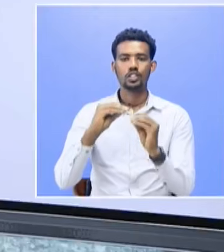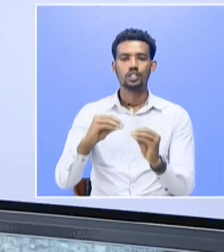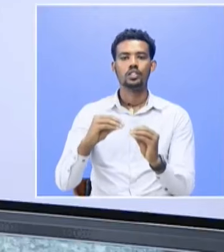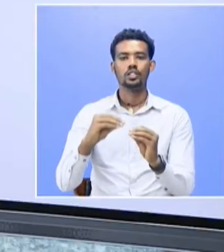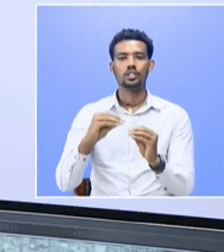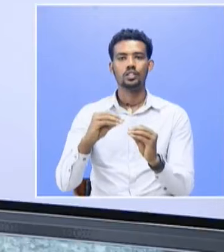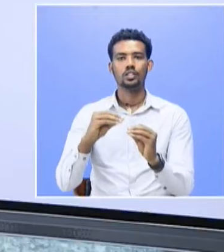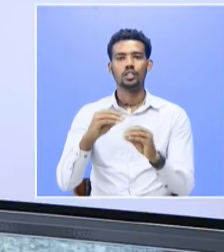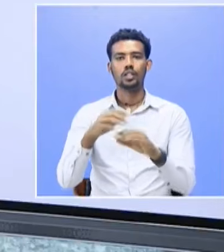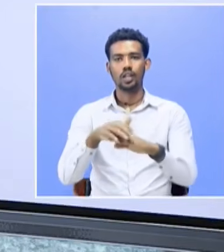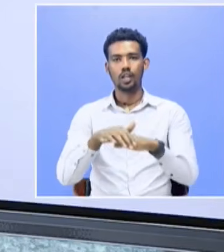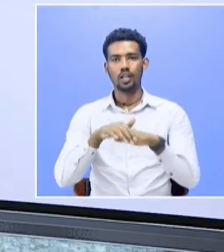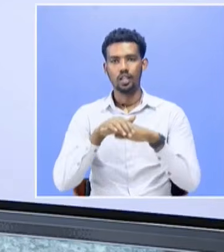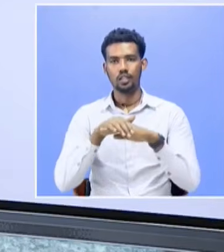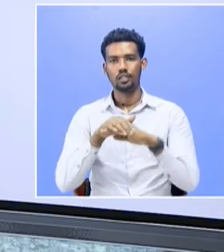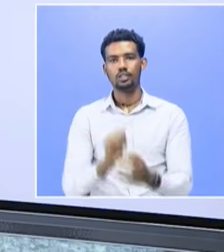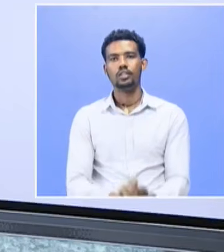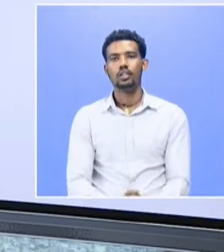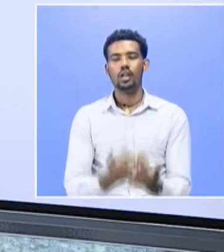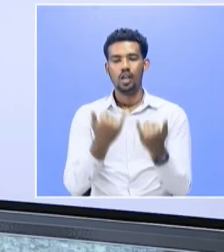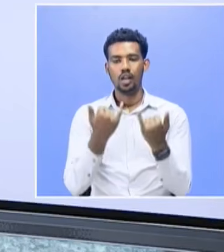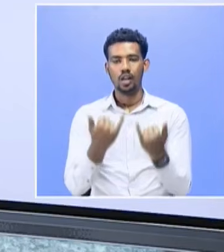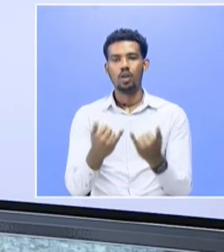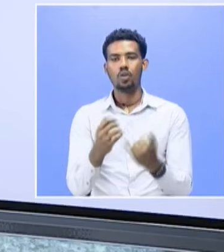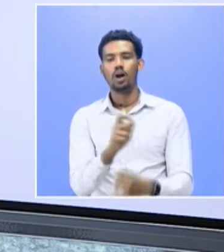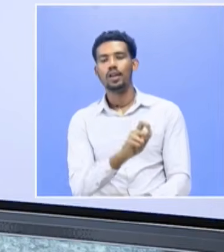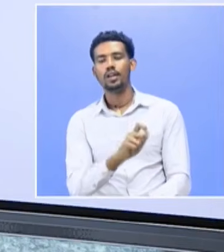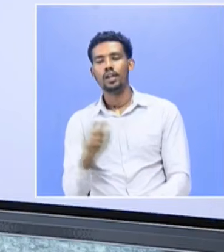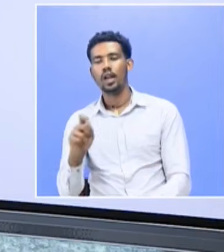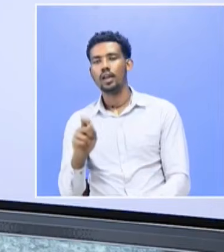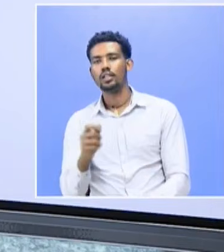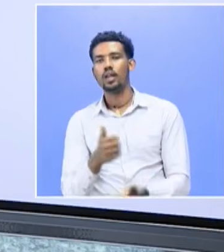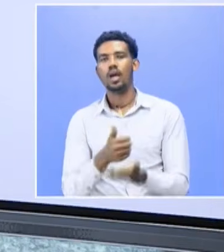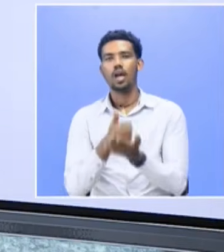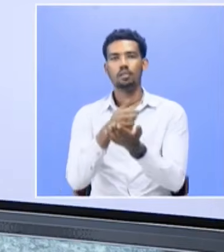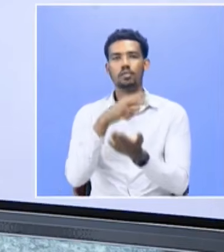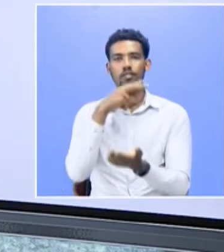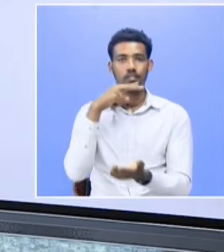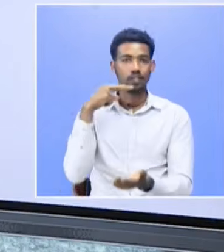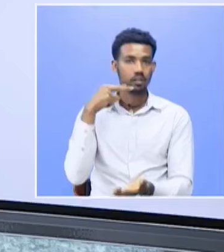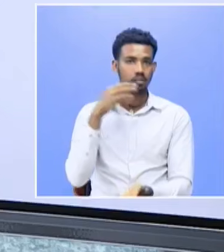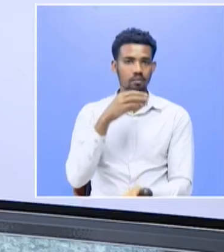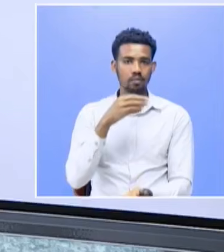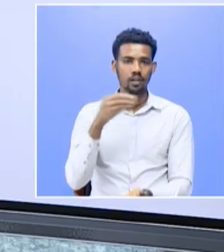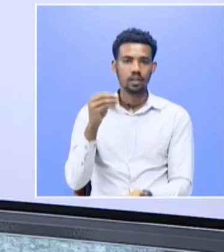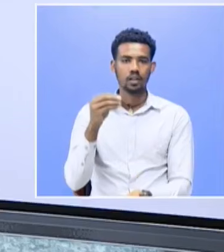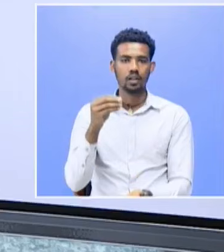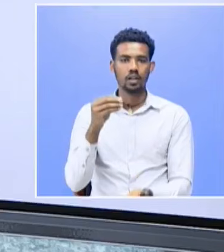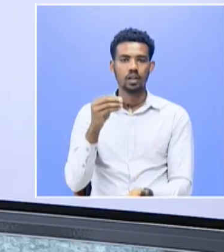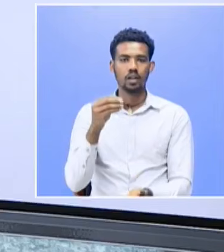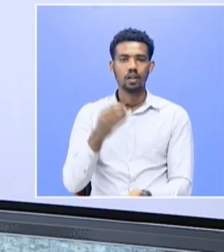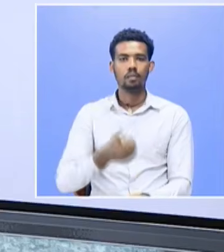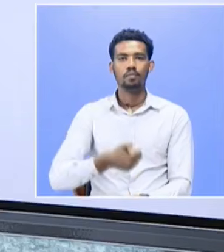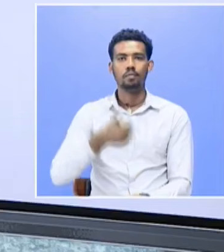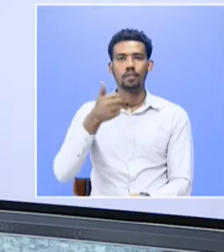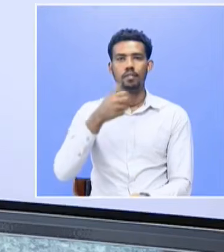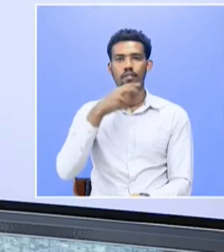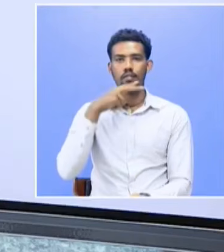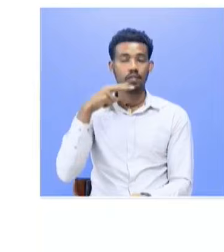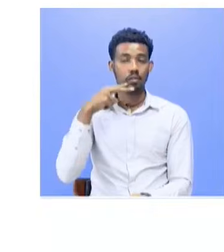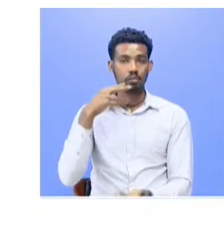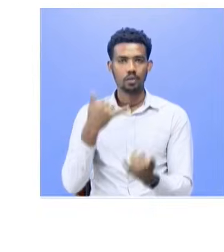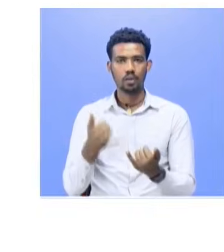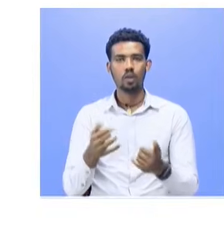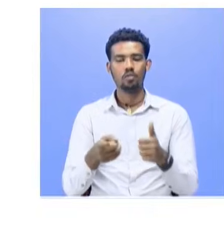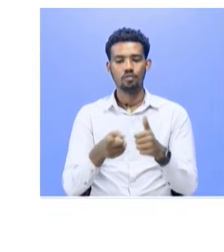Here is students. Let me underline your home the helping verb first.